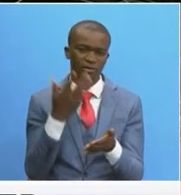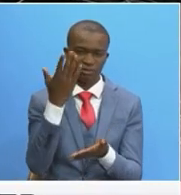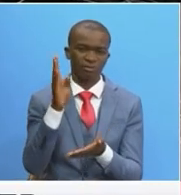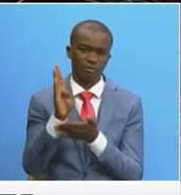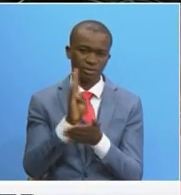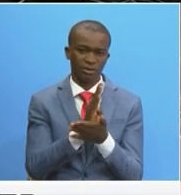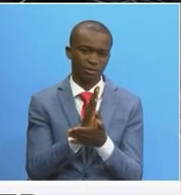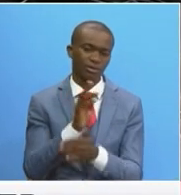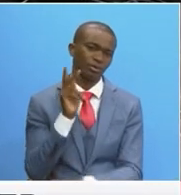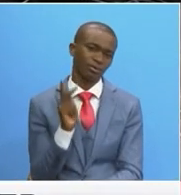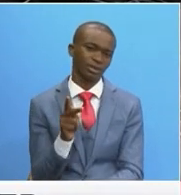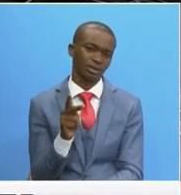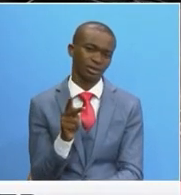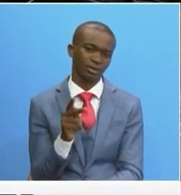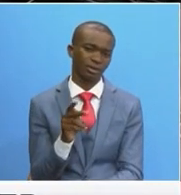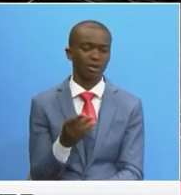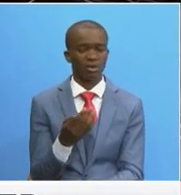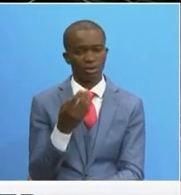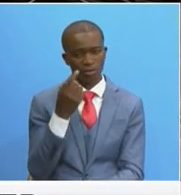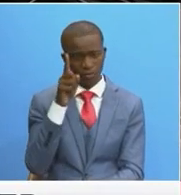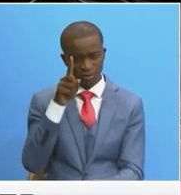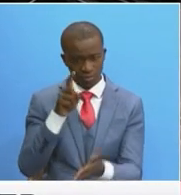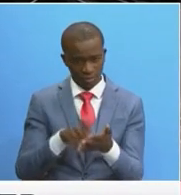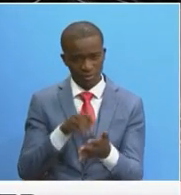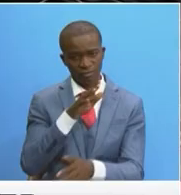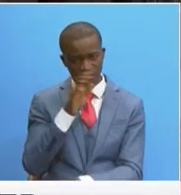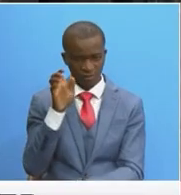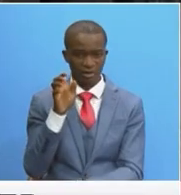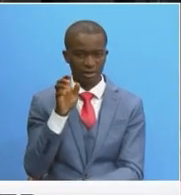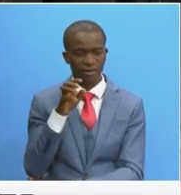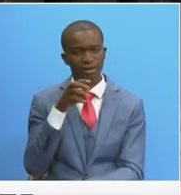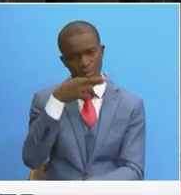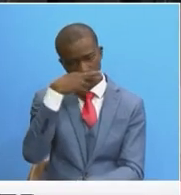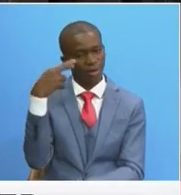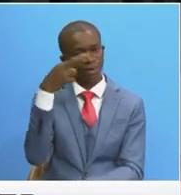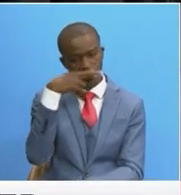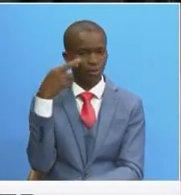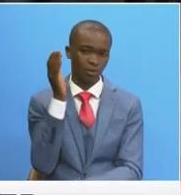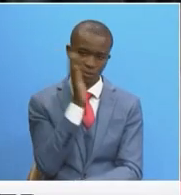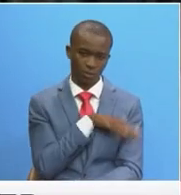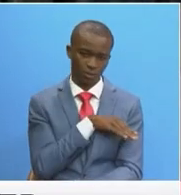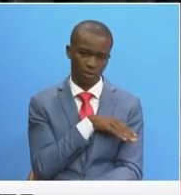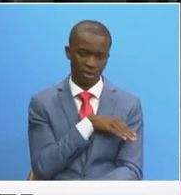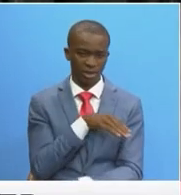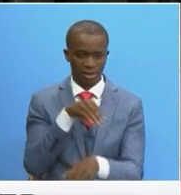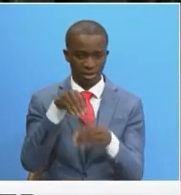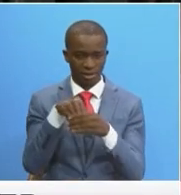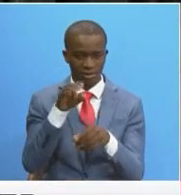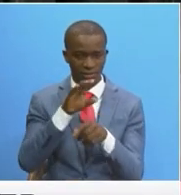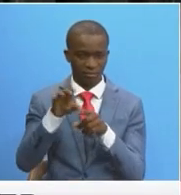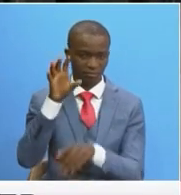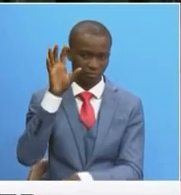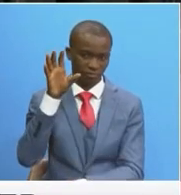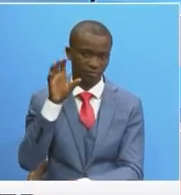with 1,500 cases recorded on the Copper Belt province. Jacqueline Mova, Zanis,